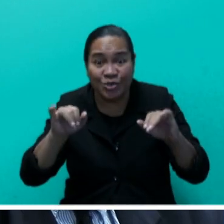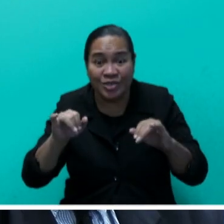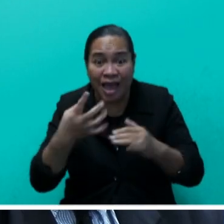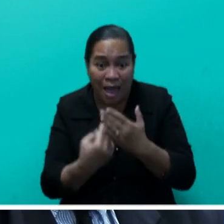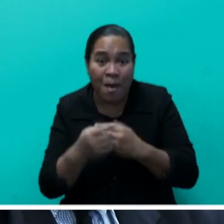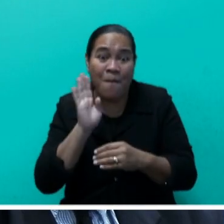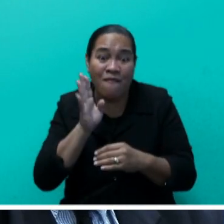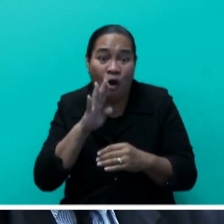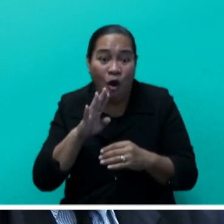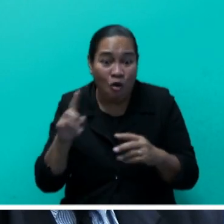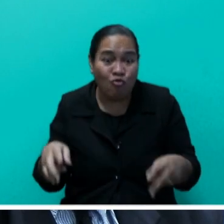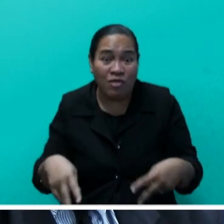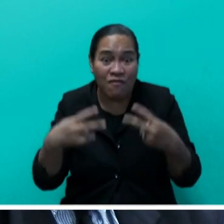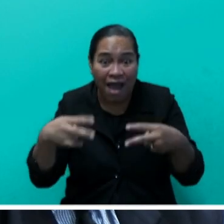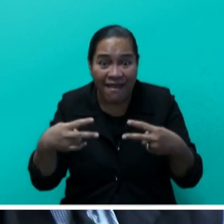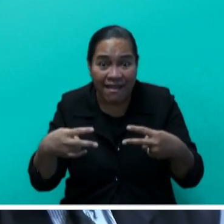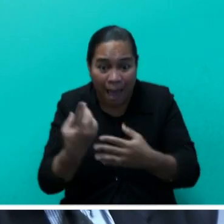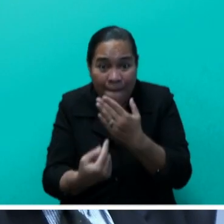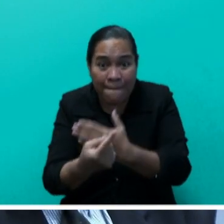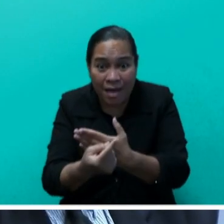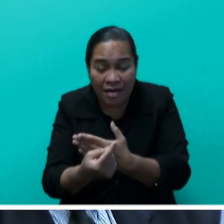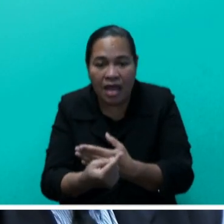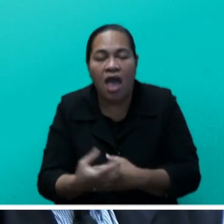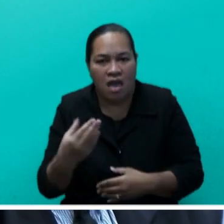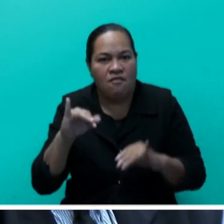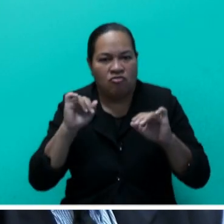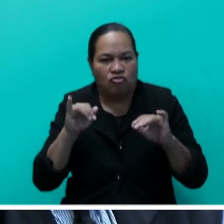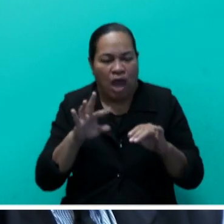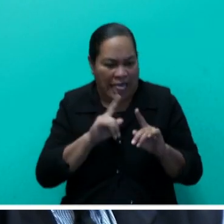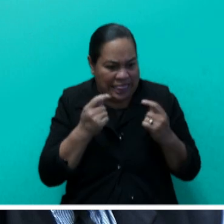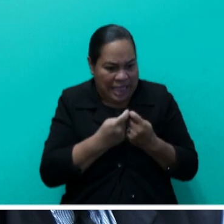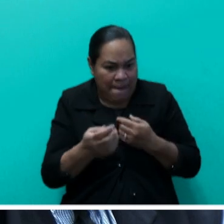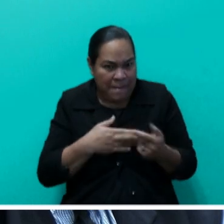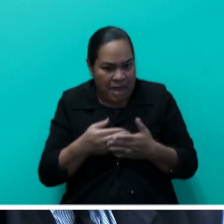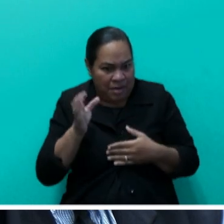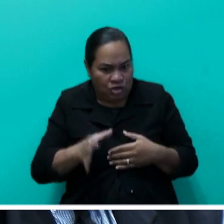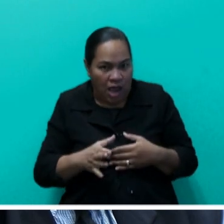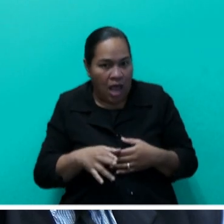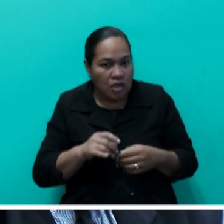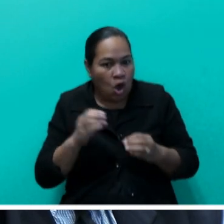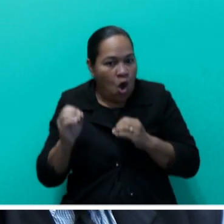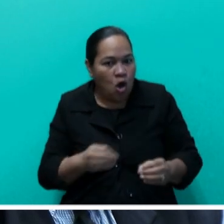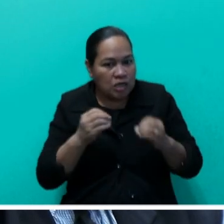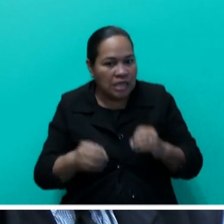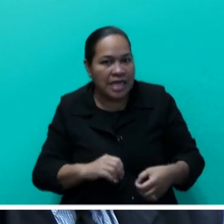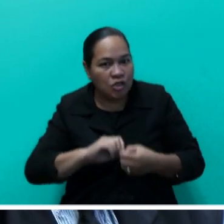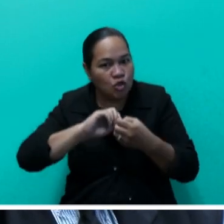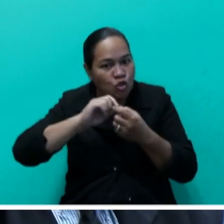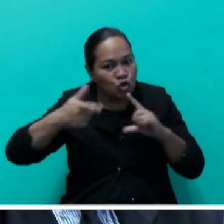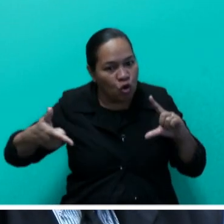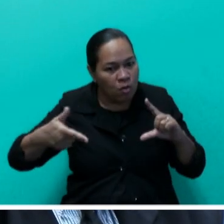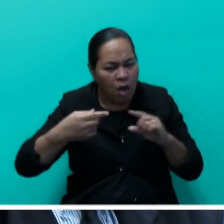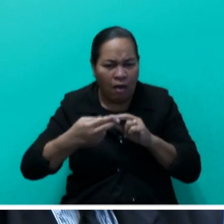Regrettably, 3 days before the quarter-final, the team manager arranged a Zoom meeting between the former captain,